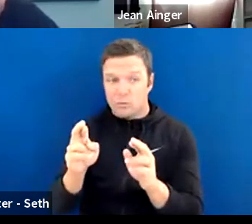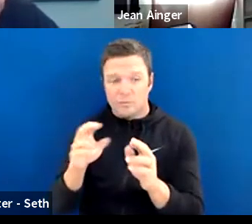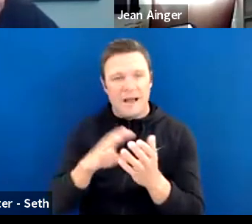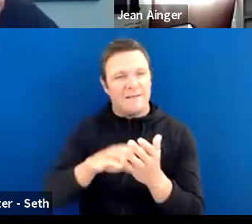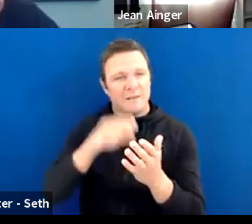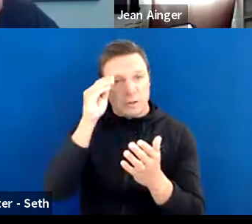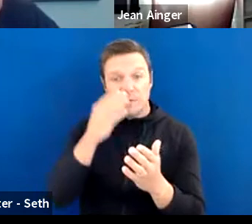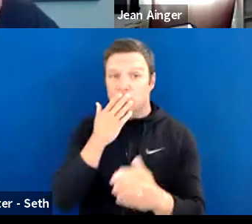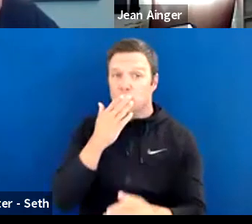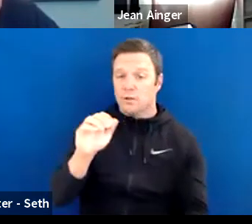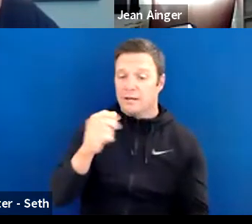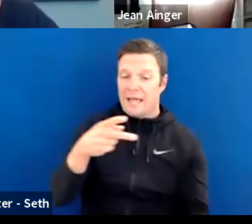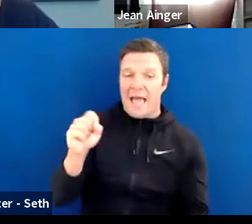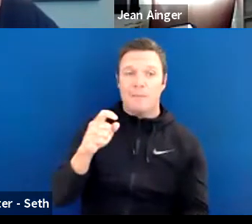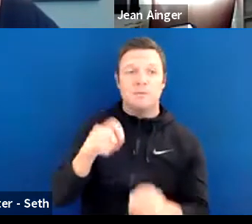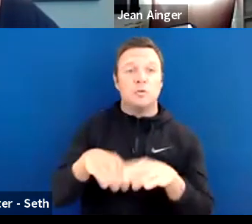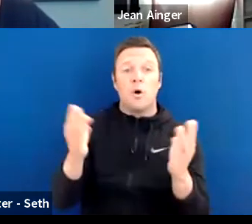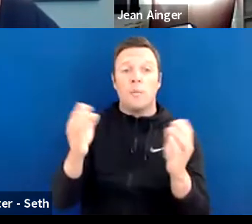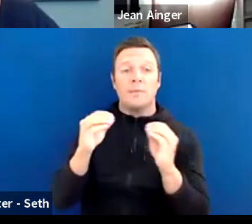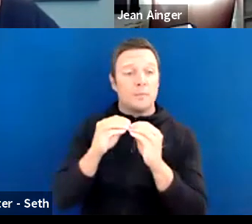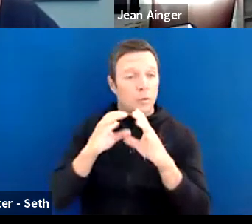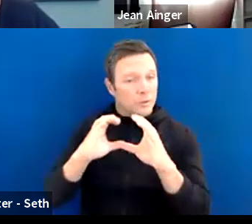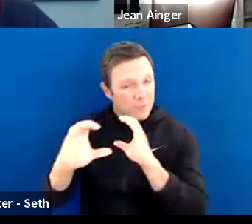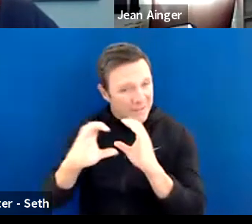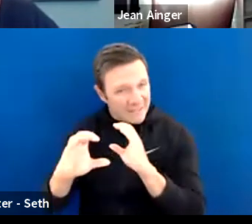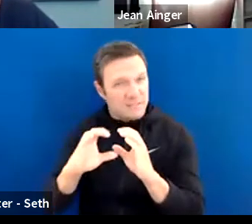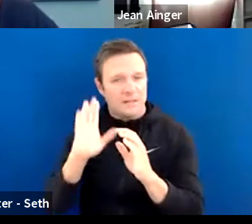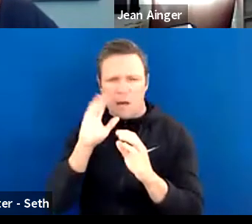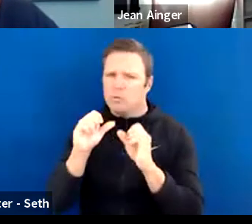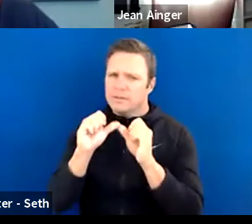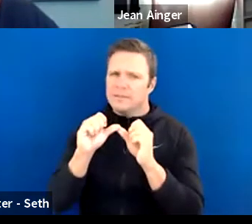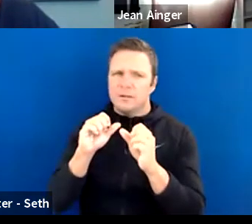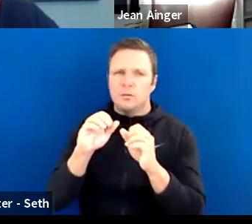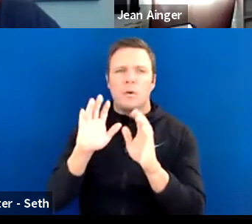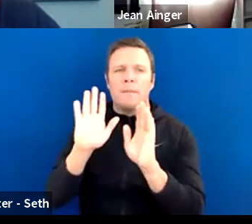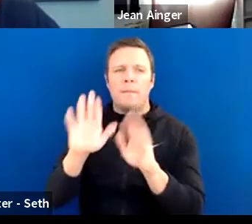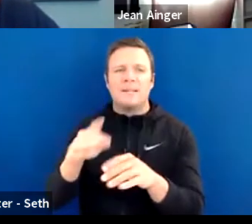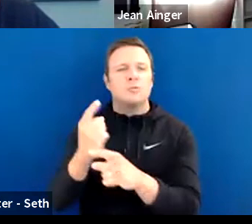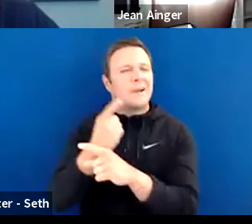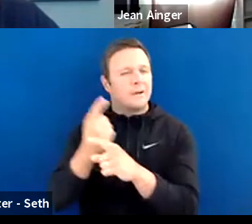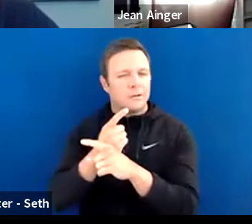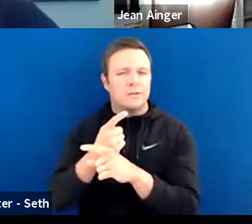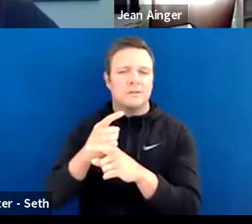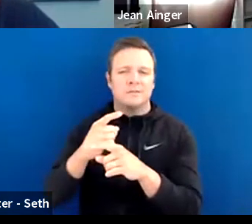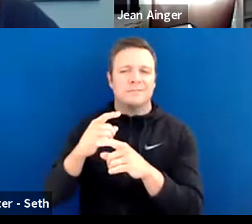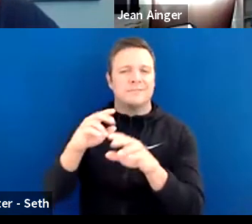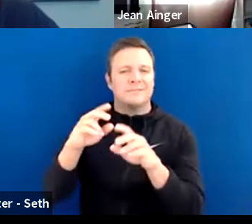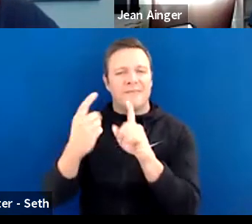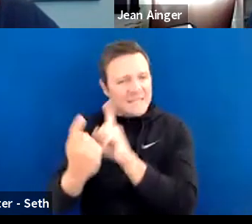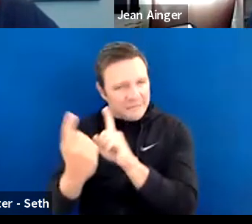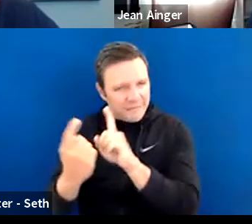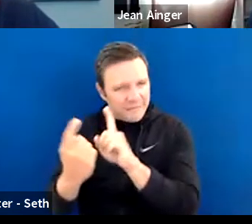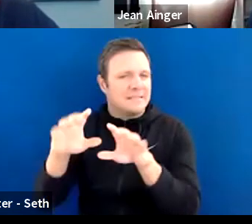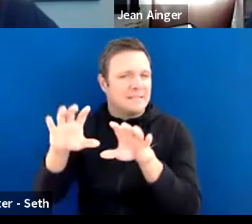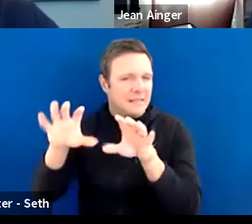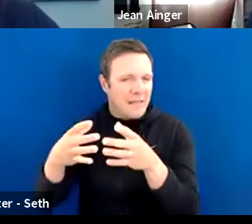to increase communication that are definitely going to continue even in face-to-face, because a quick way for them to ask questions even when I'm not in the classroom